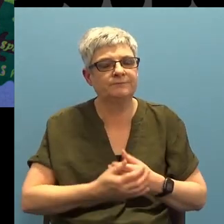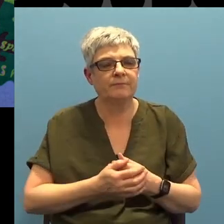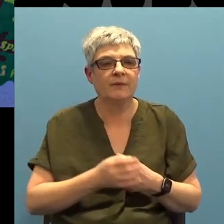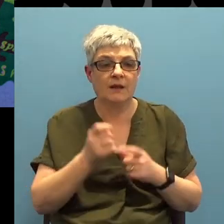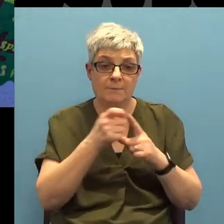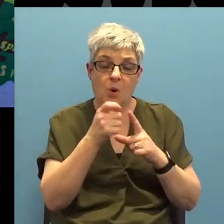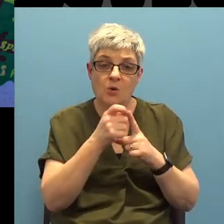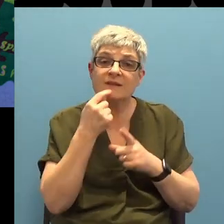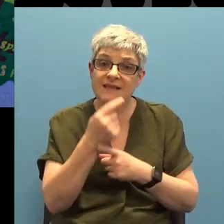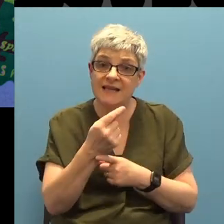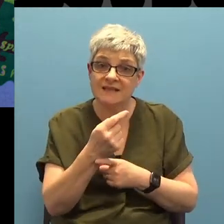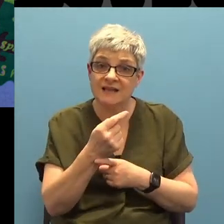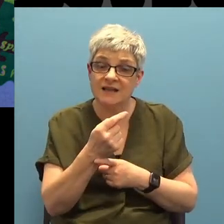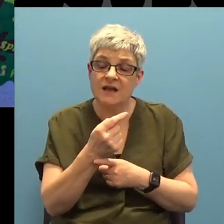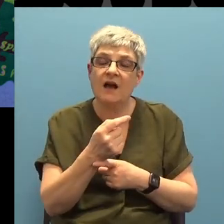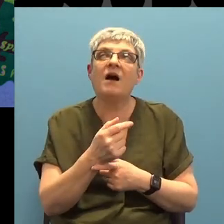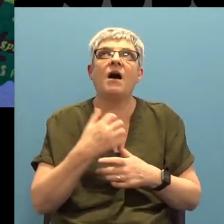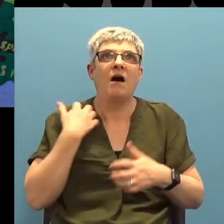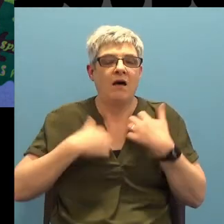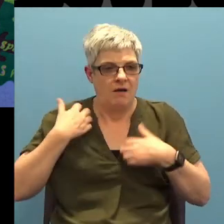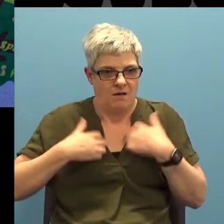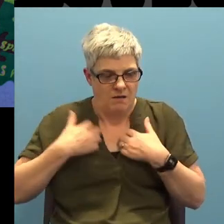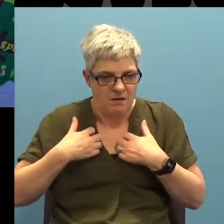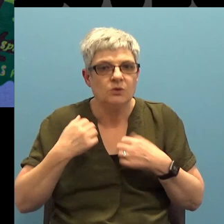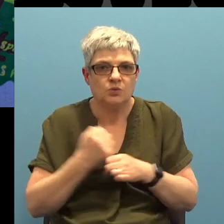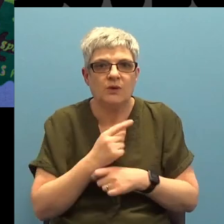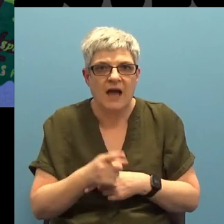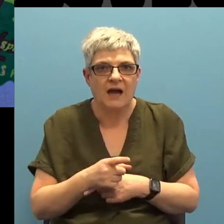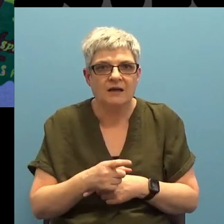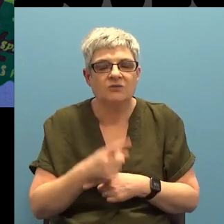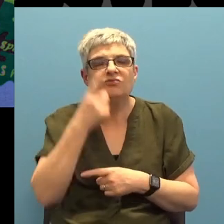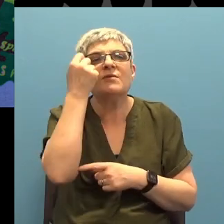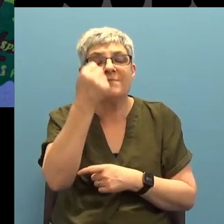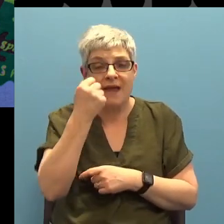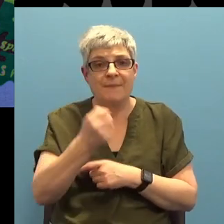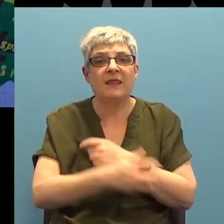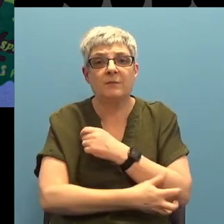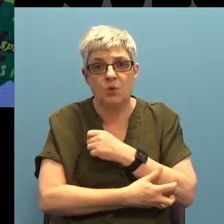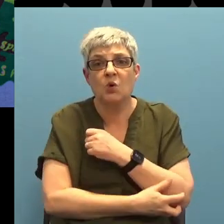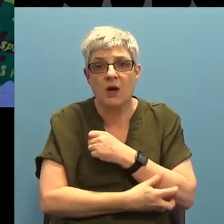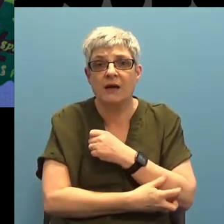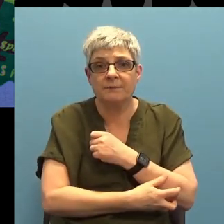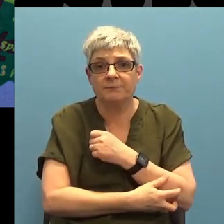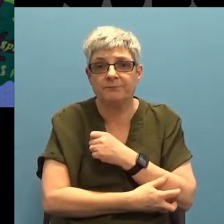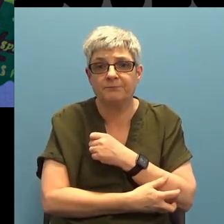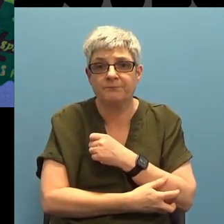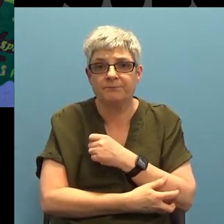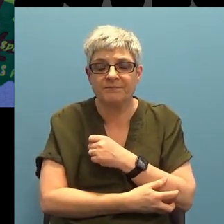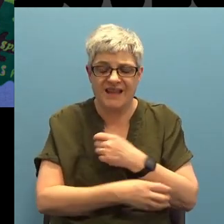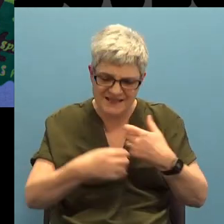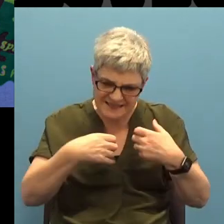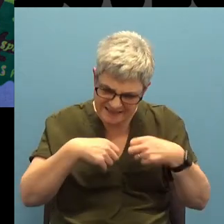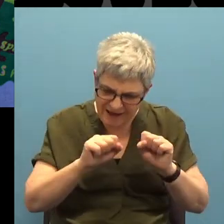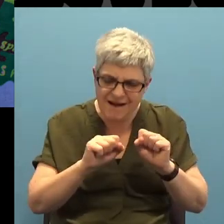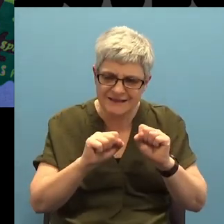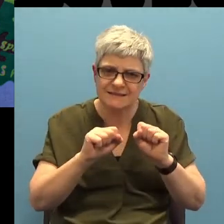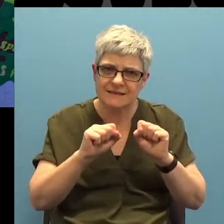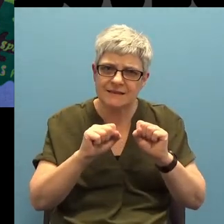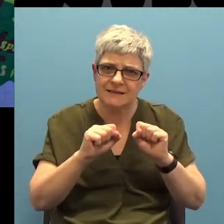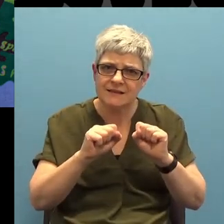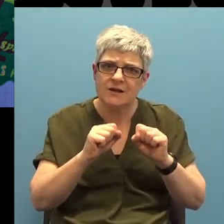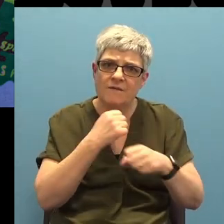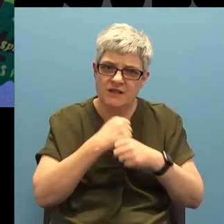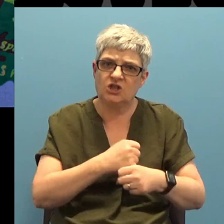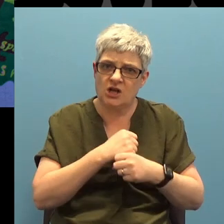And Paul says, it was the very thing I was eager to do. Remember the poor. Right at the very beginning of